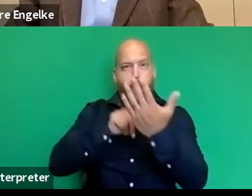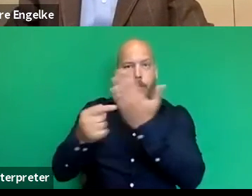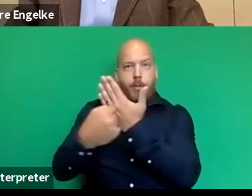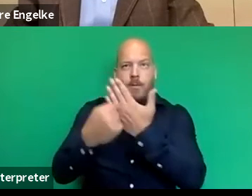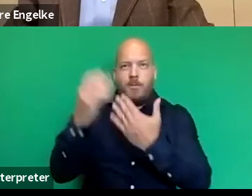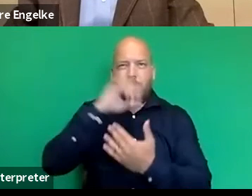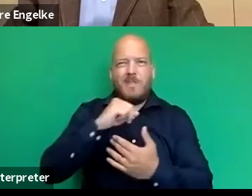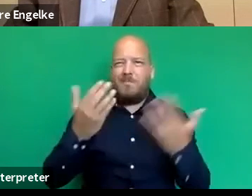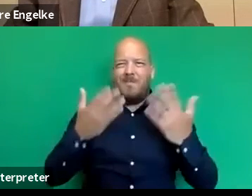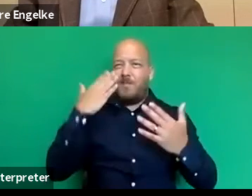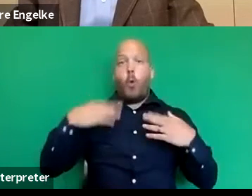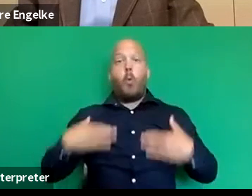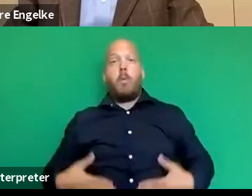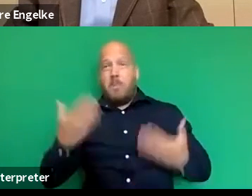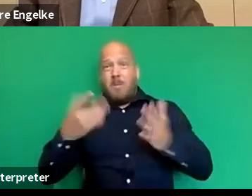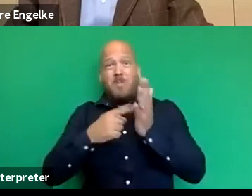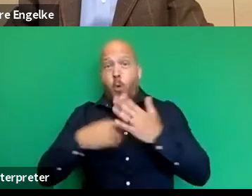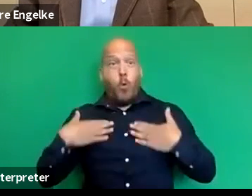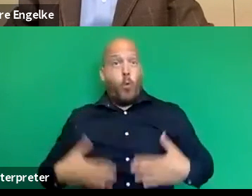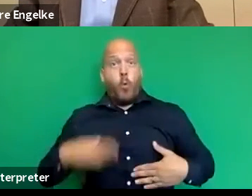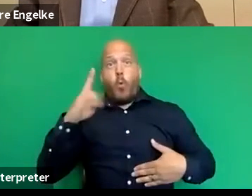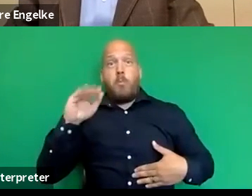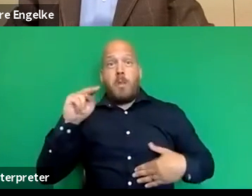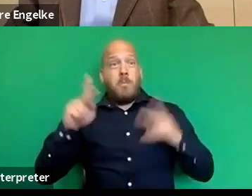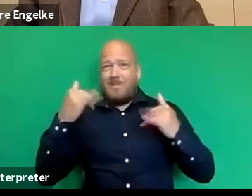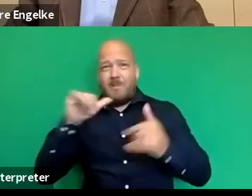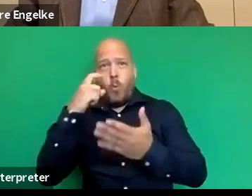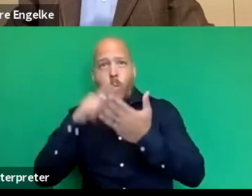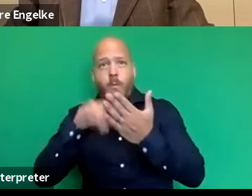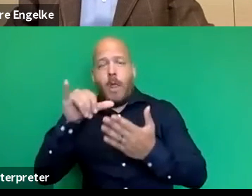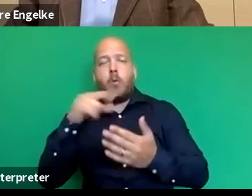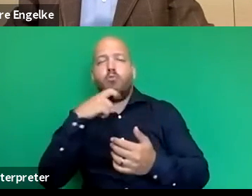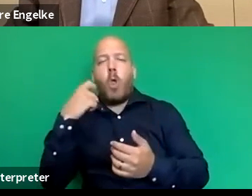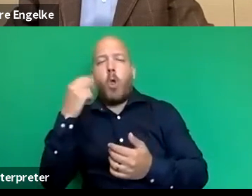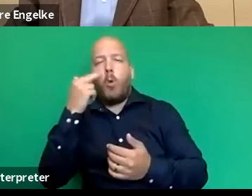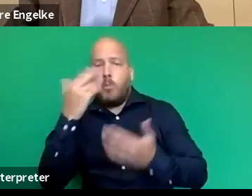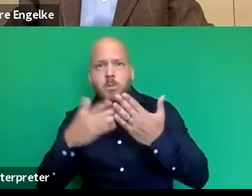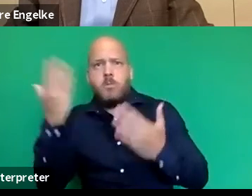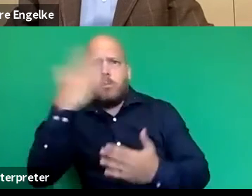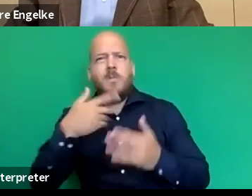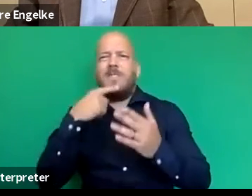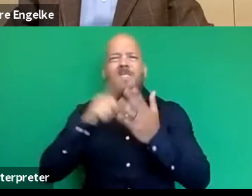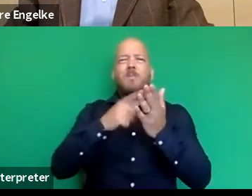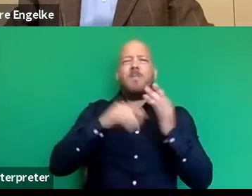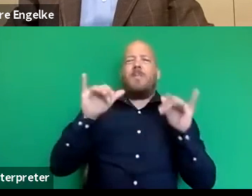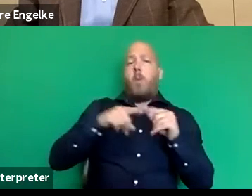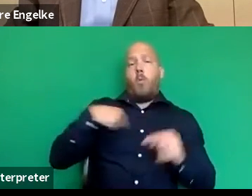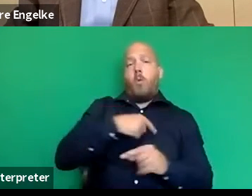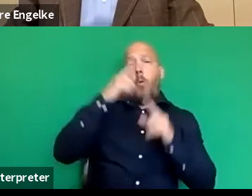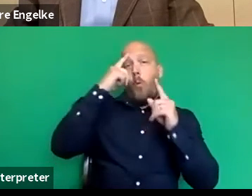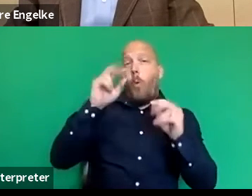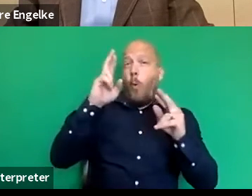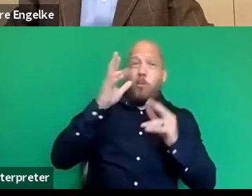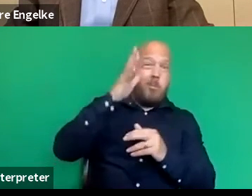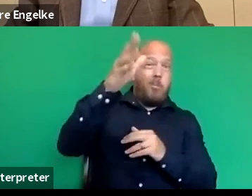recognize sometimes, but that direction of being able to do other types of recognition, we've already